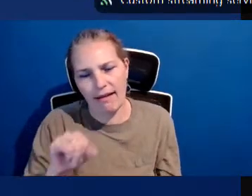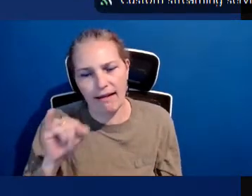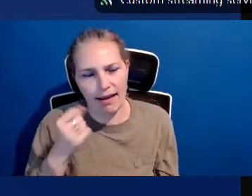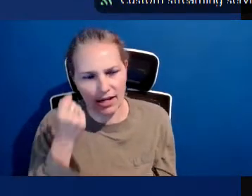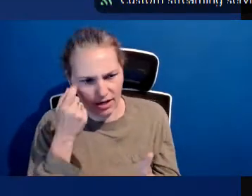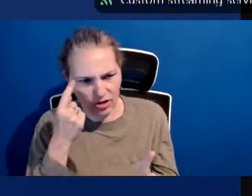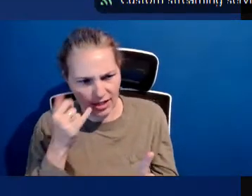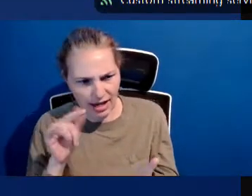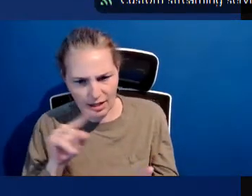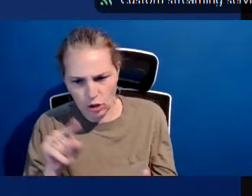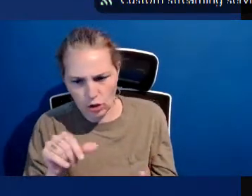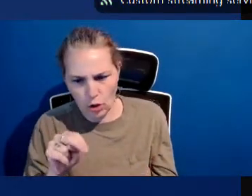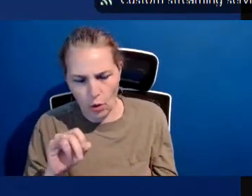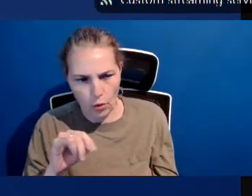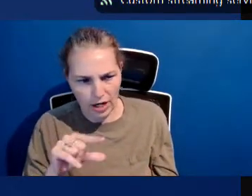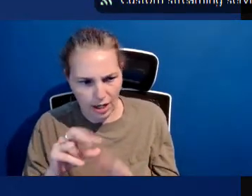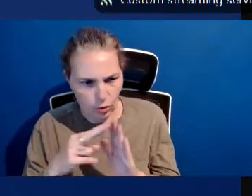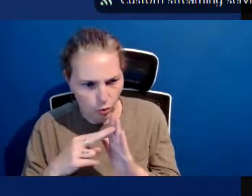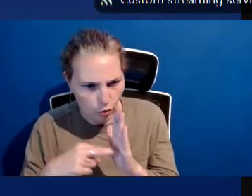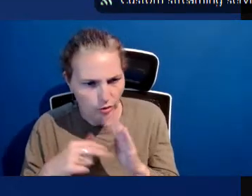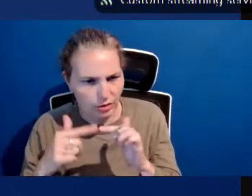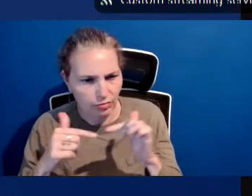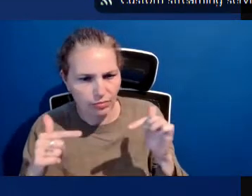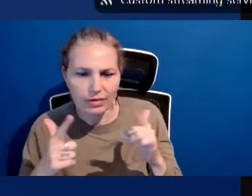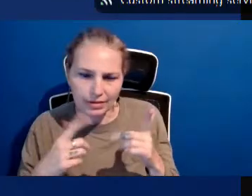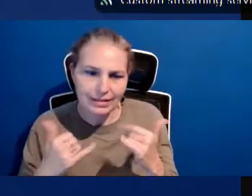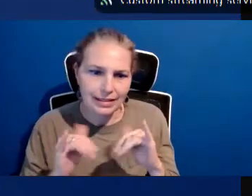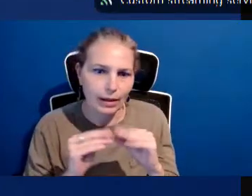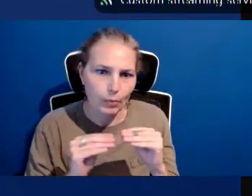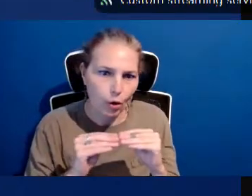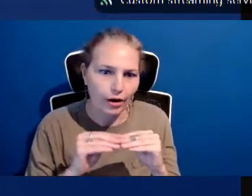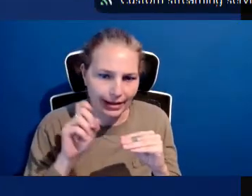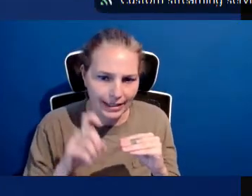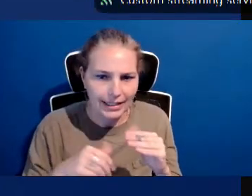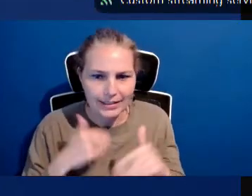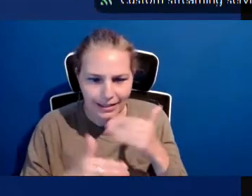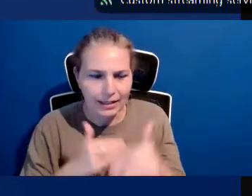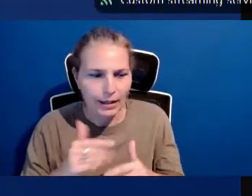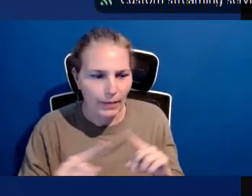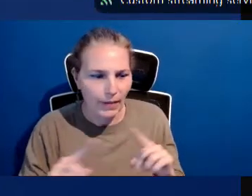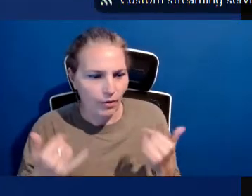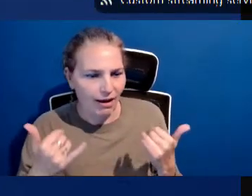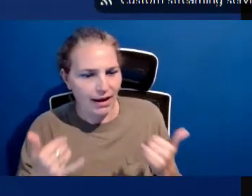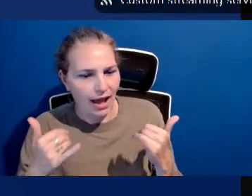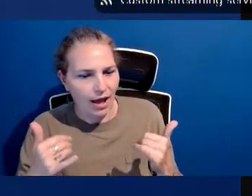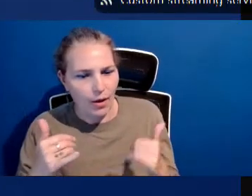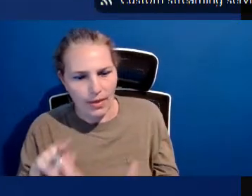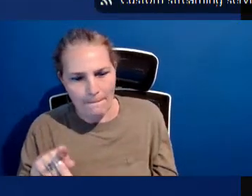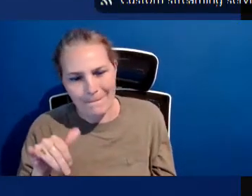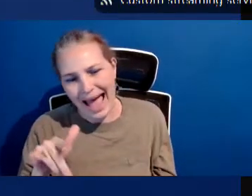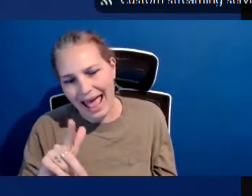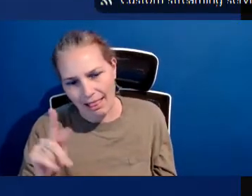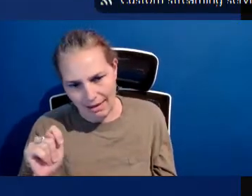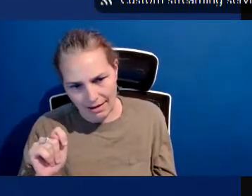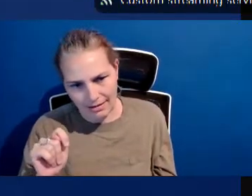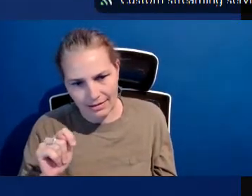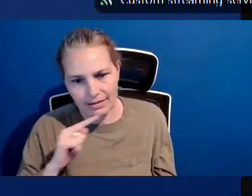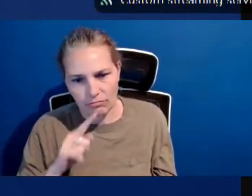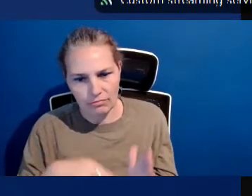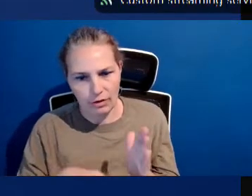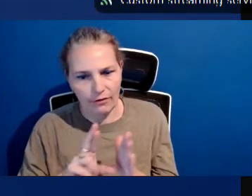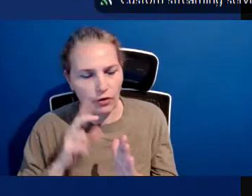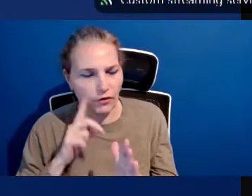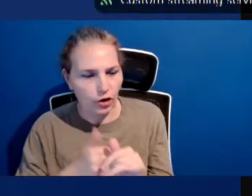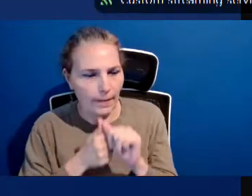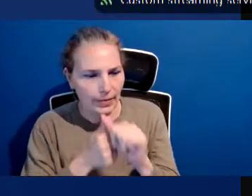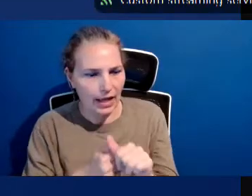being reviewed for compliance with the zoning code only. The building code will be added very soon. In addition, it's